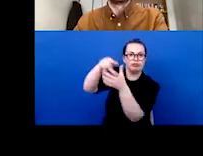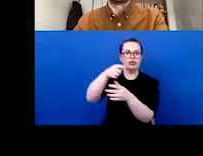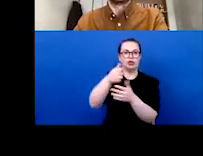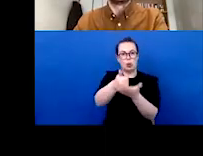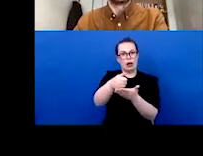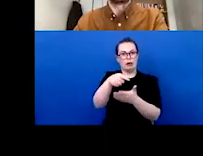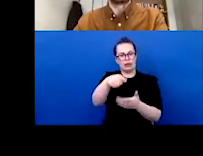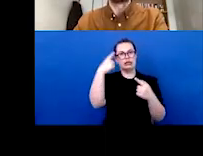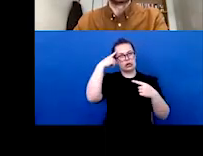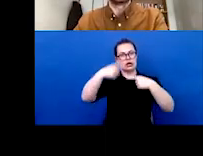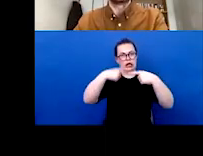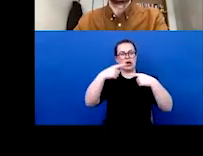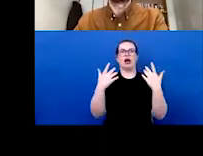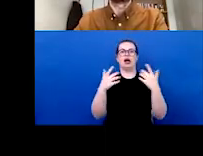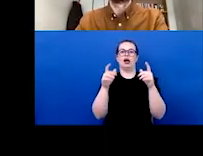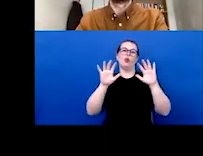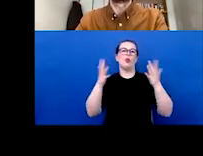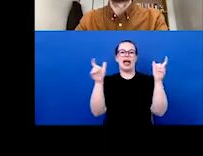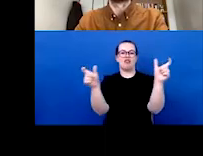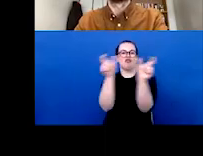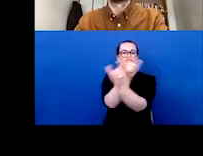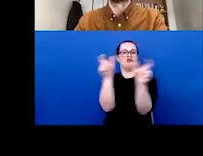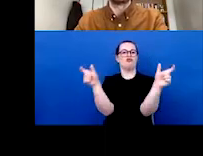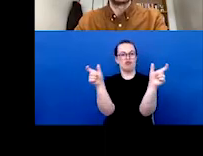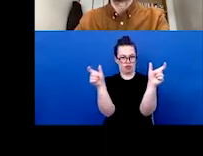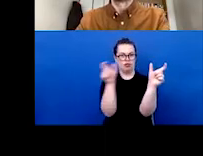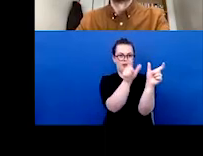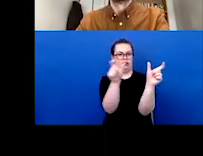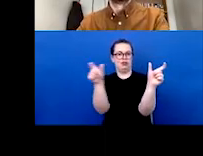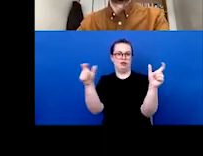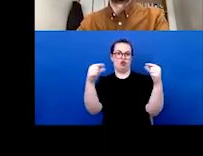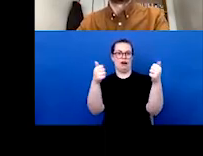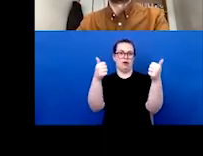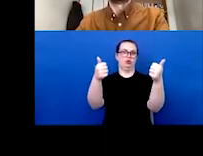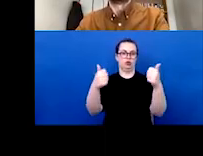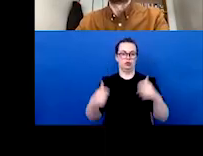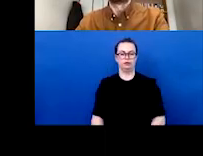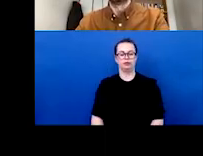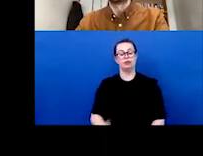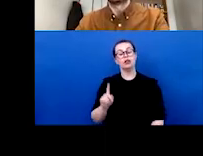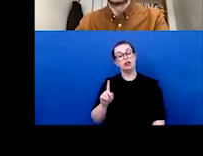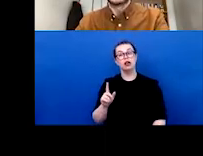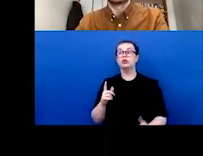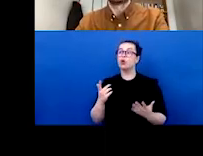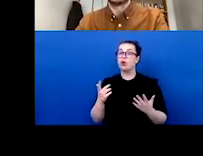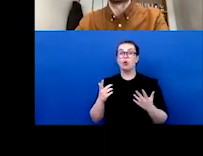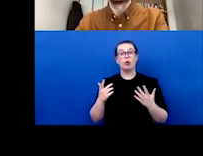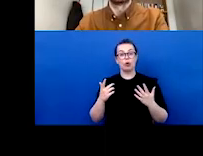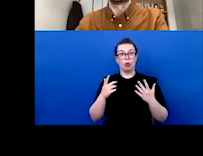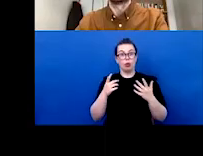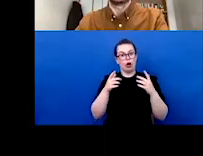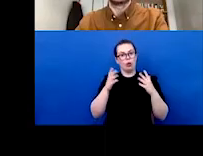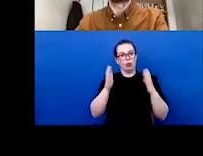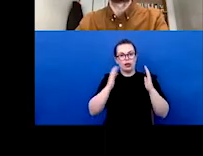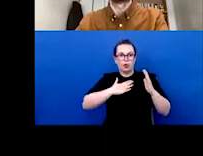module in our model had access to 3 sources of information, but to no syntactic information at